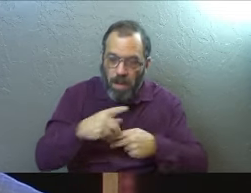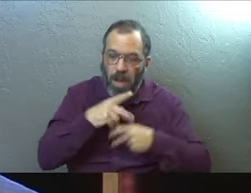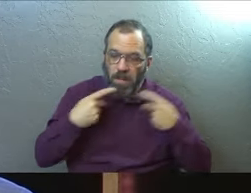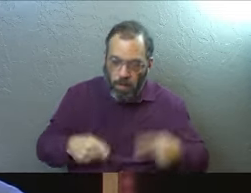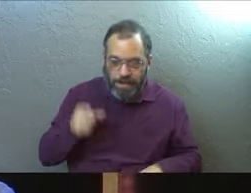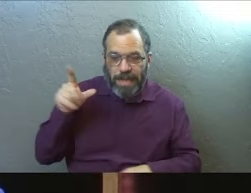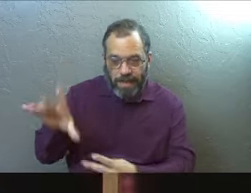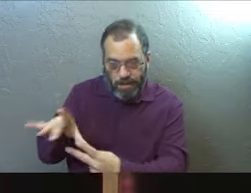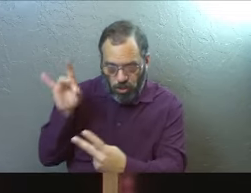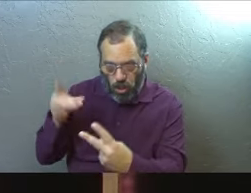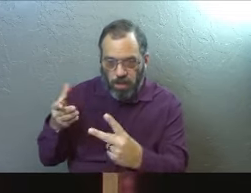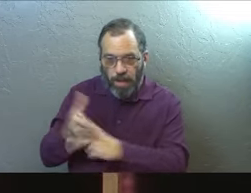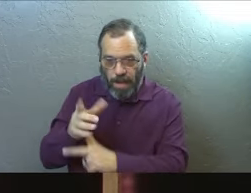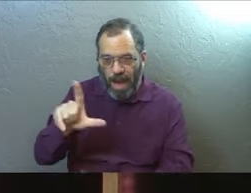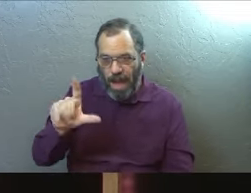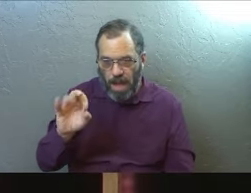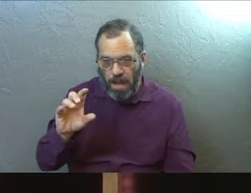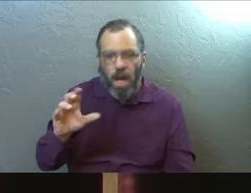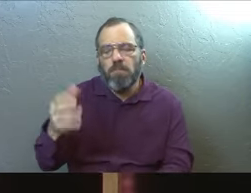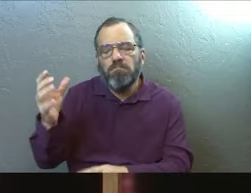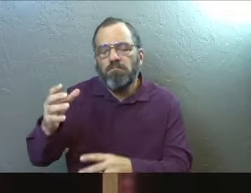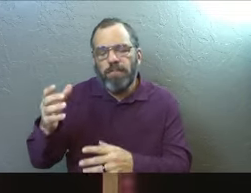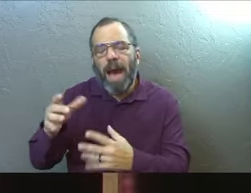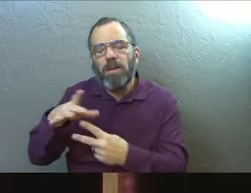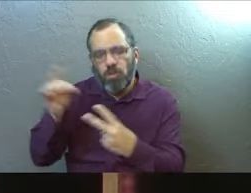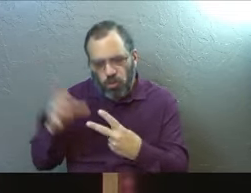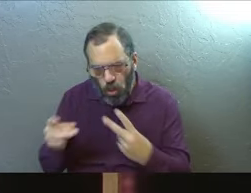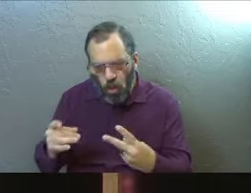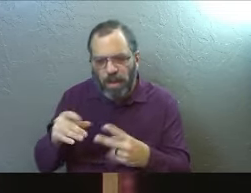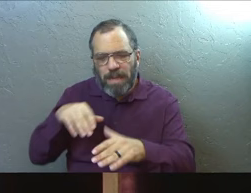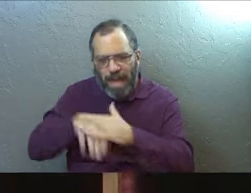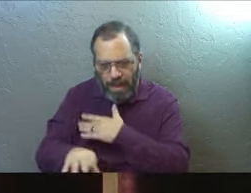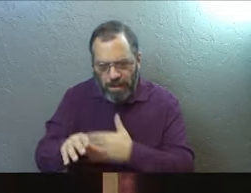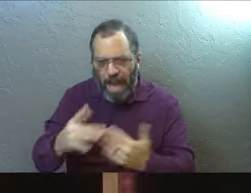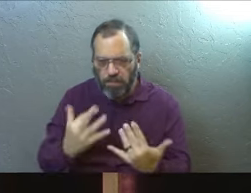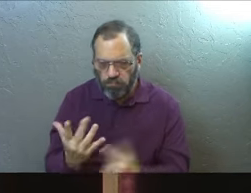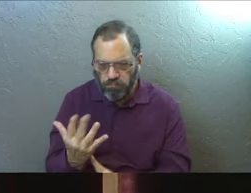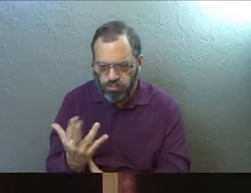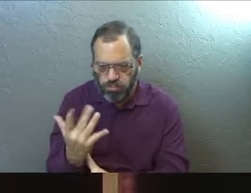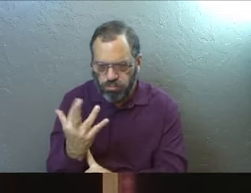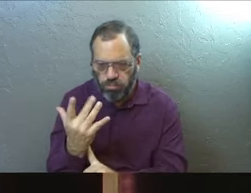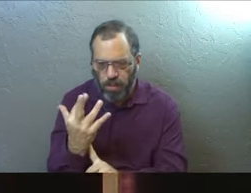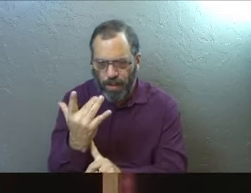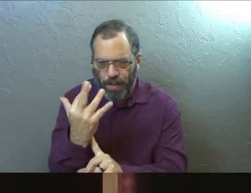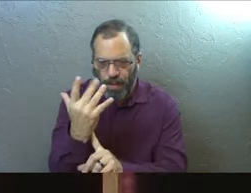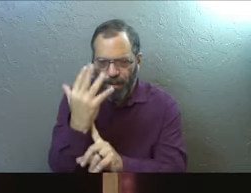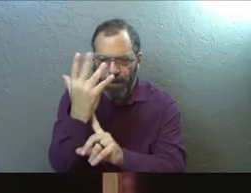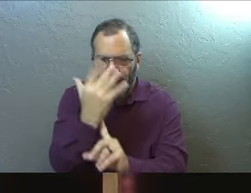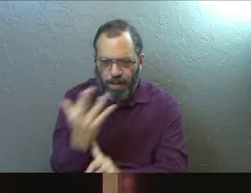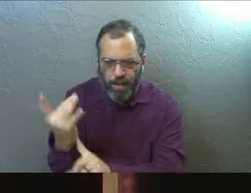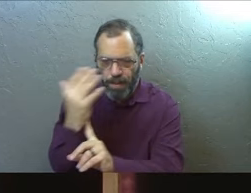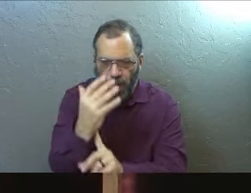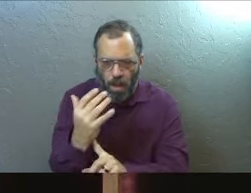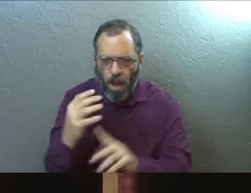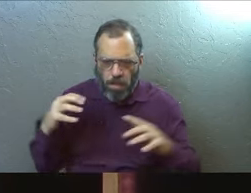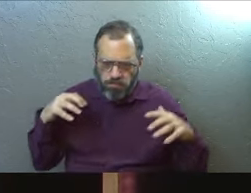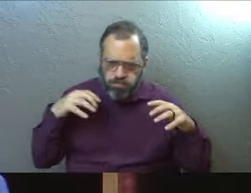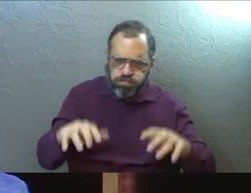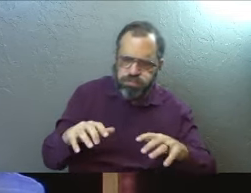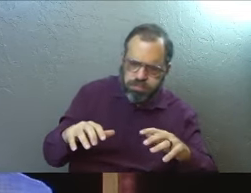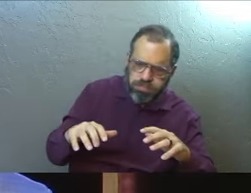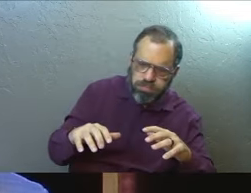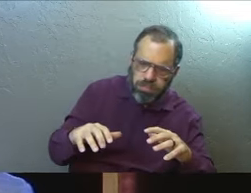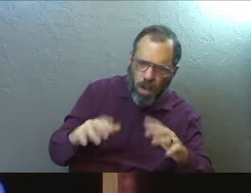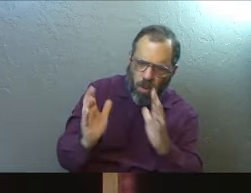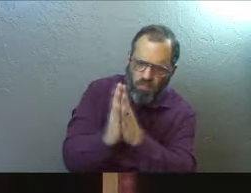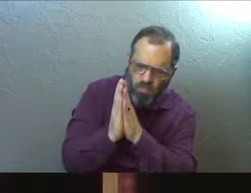priests, he was chosen by lot to enter the sanctuary of the Lord and to burn incense. And while the incense was being burned, a great crowd stood